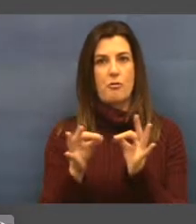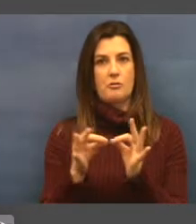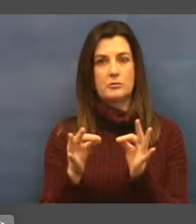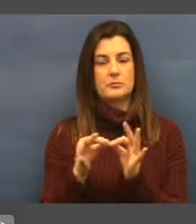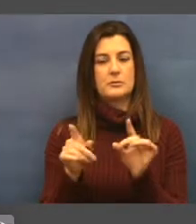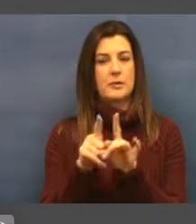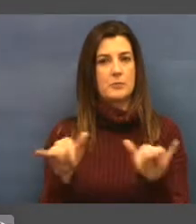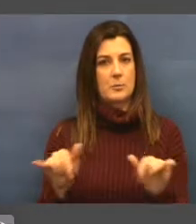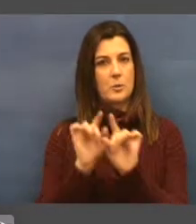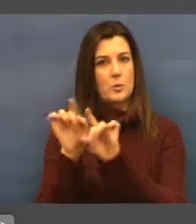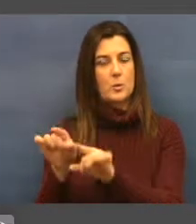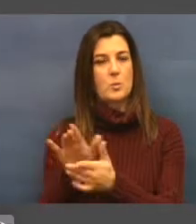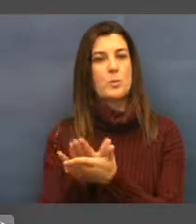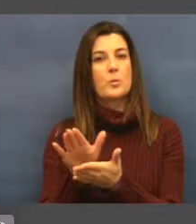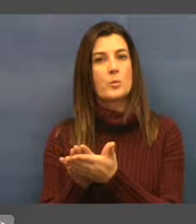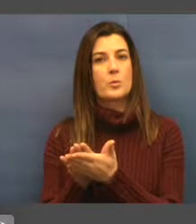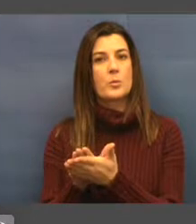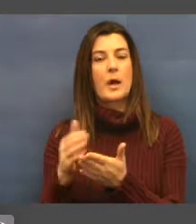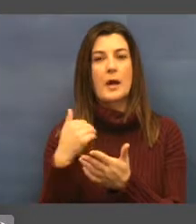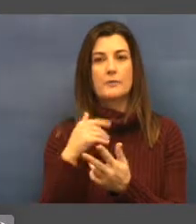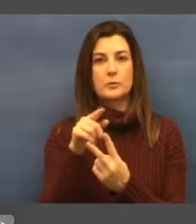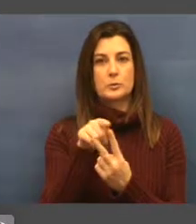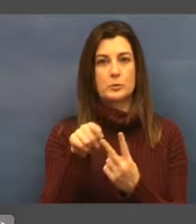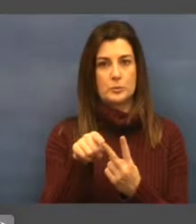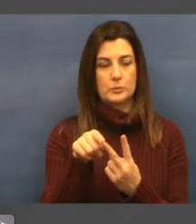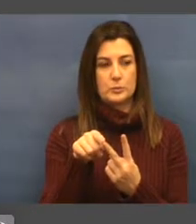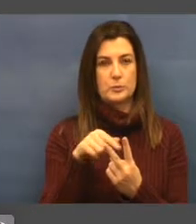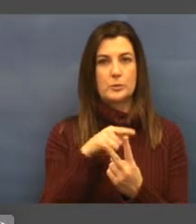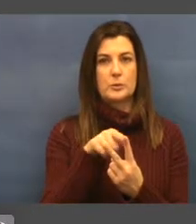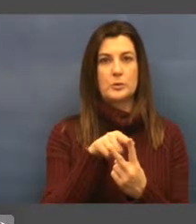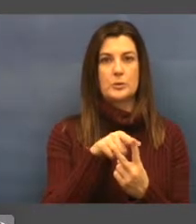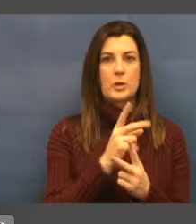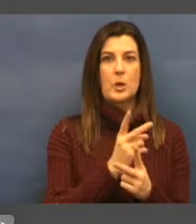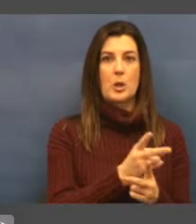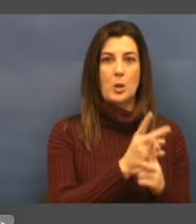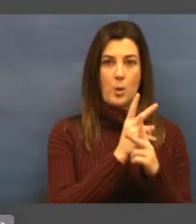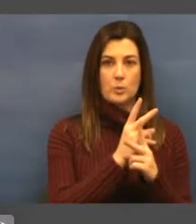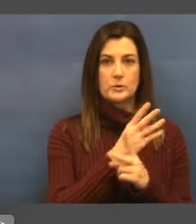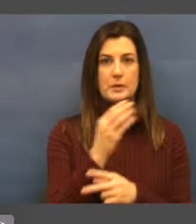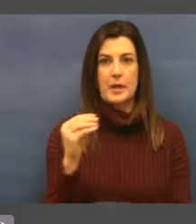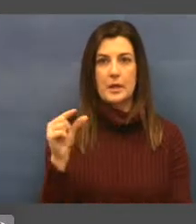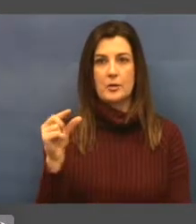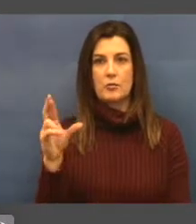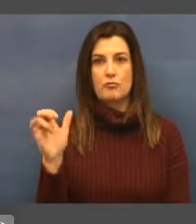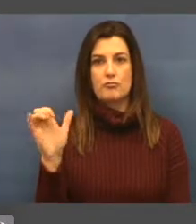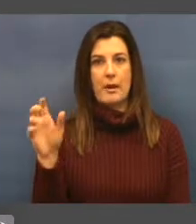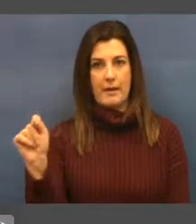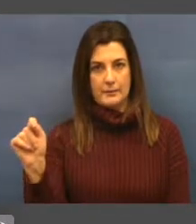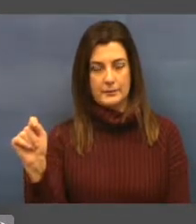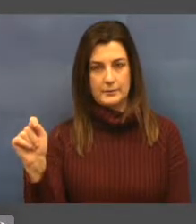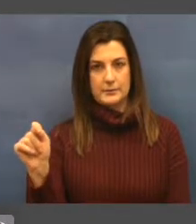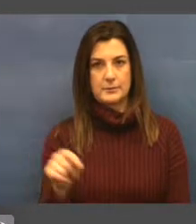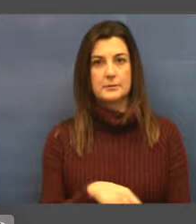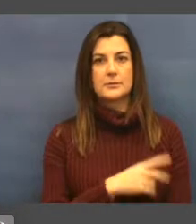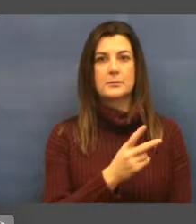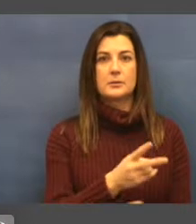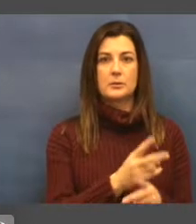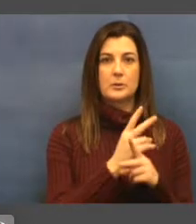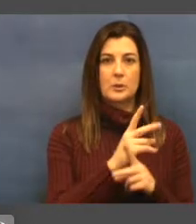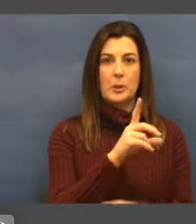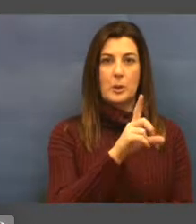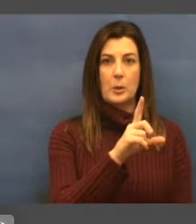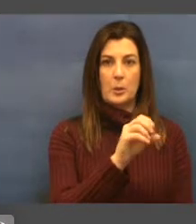composed of two primary components, loans and grants. The loans are